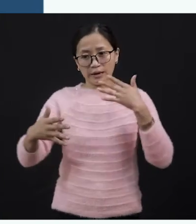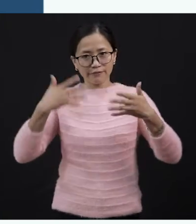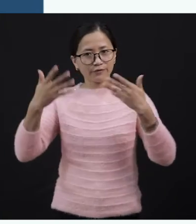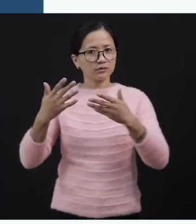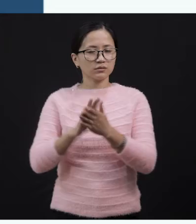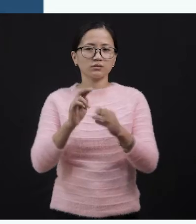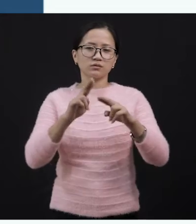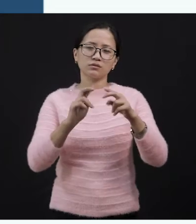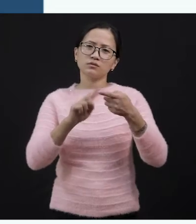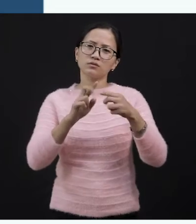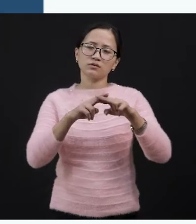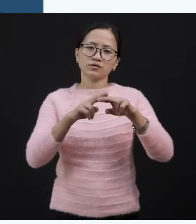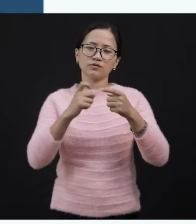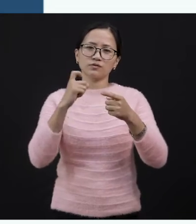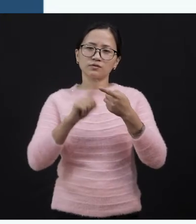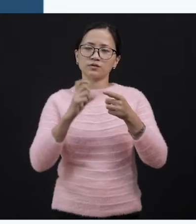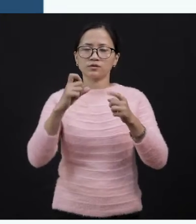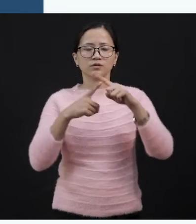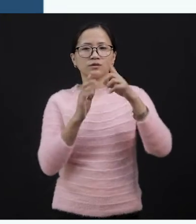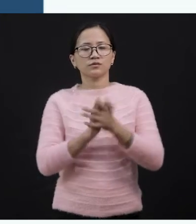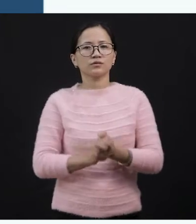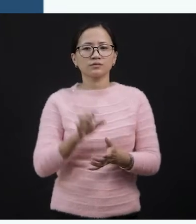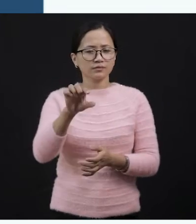Now, when solar eclipse this take place,